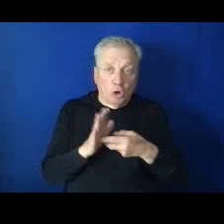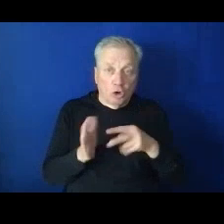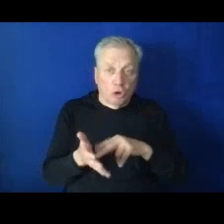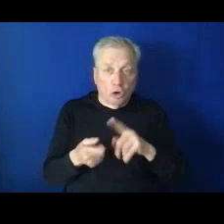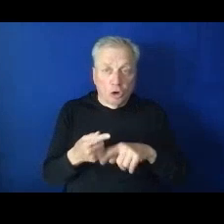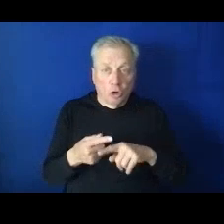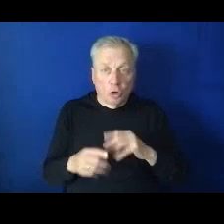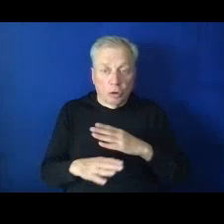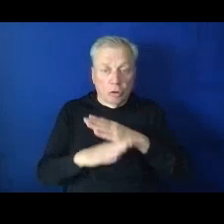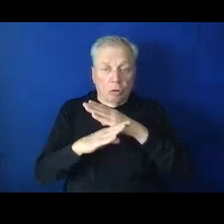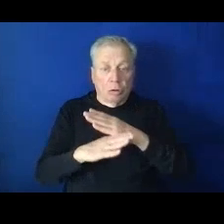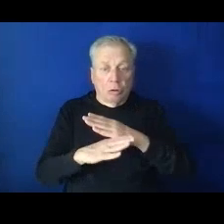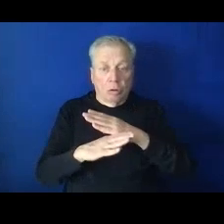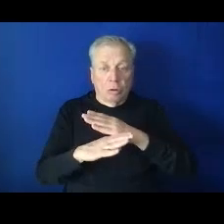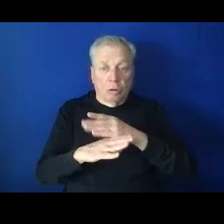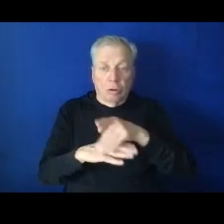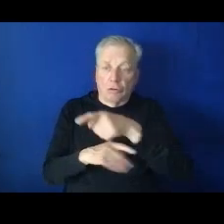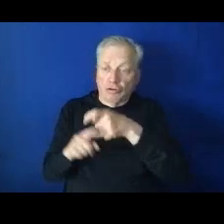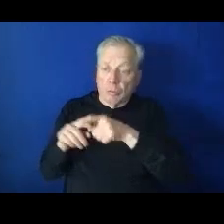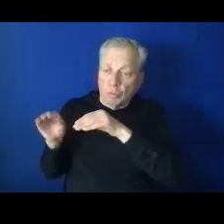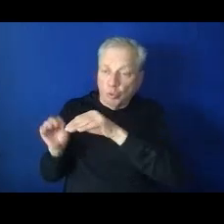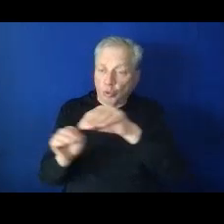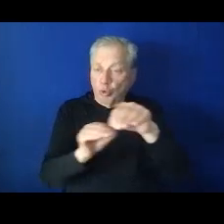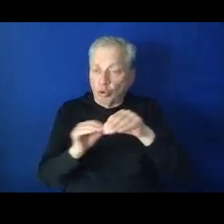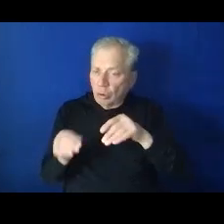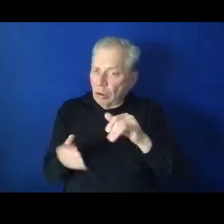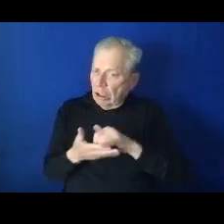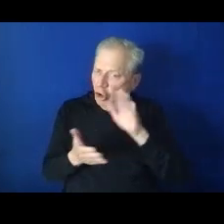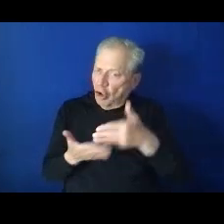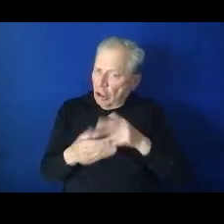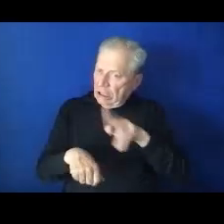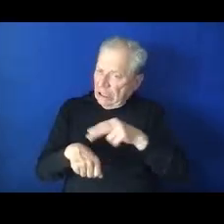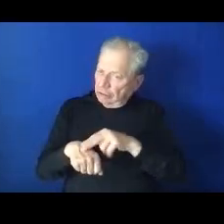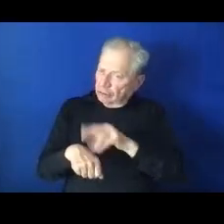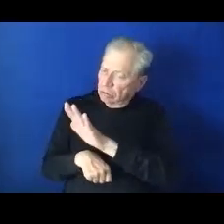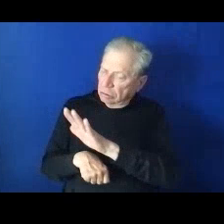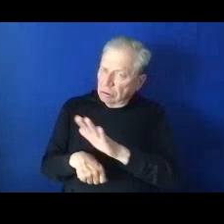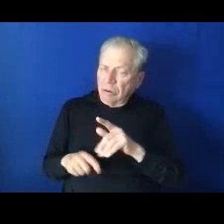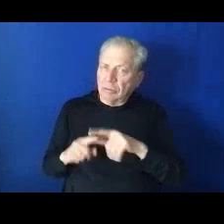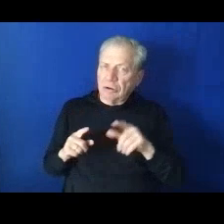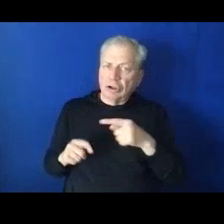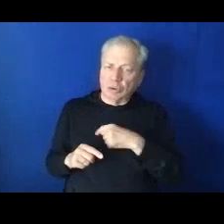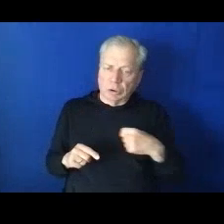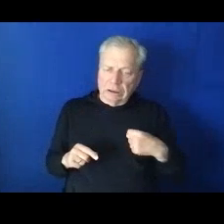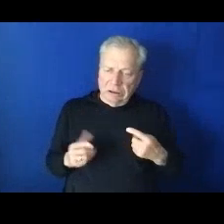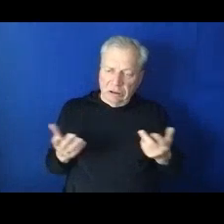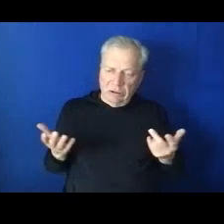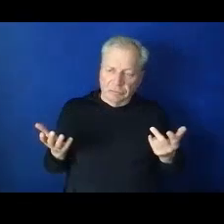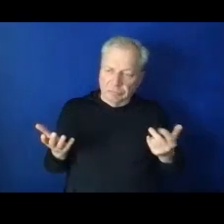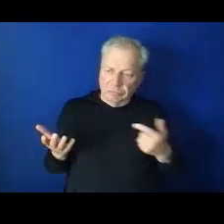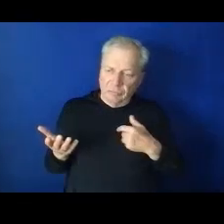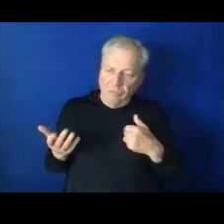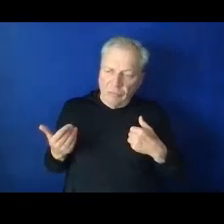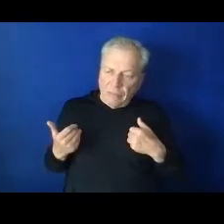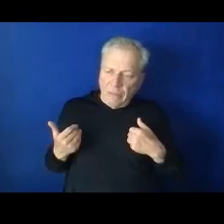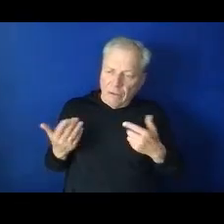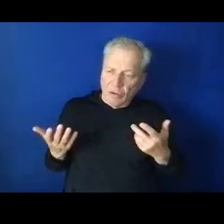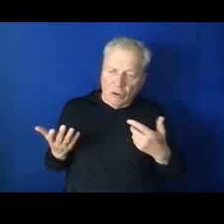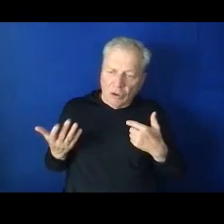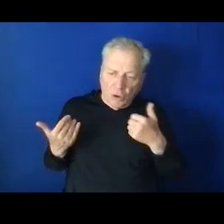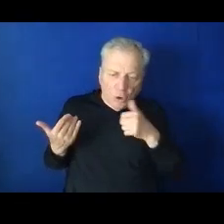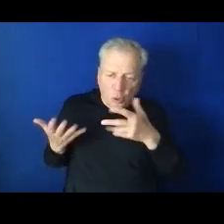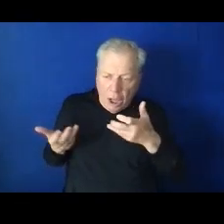natural range and movement. I mean, Park Service is all about natural processes predominating. And so we don't want to build a fence. We don't want to